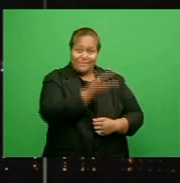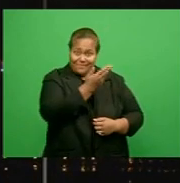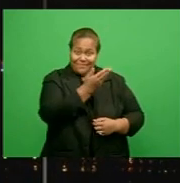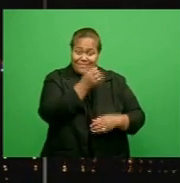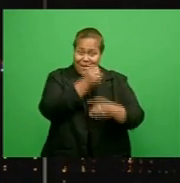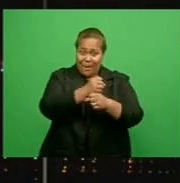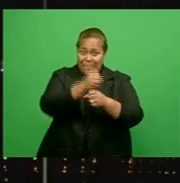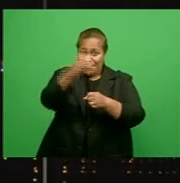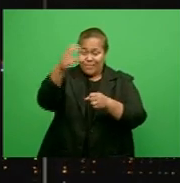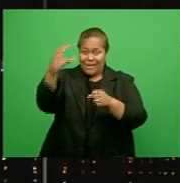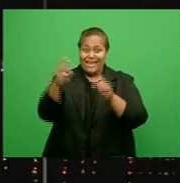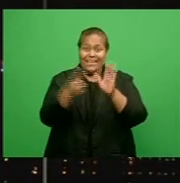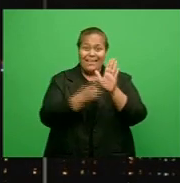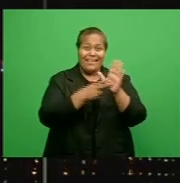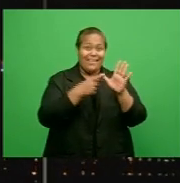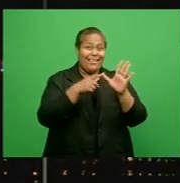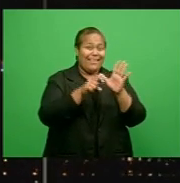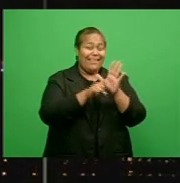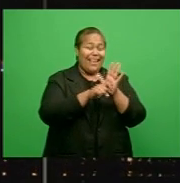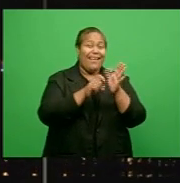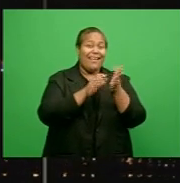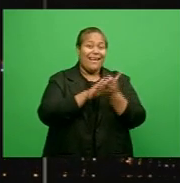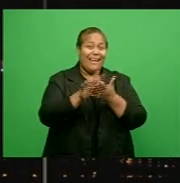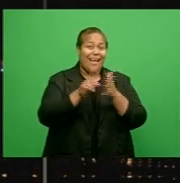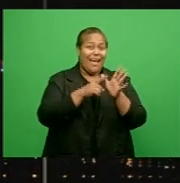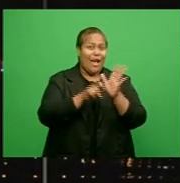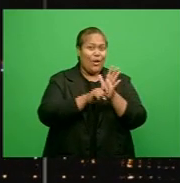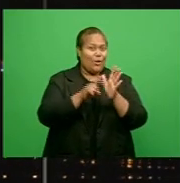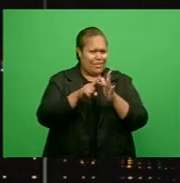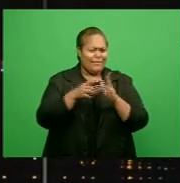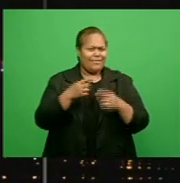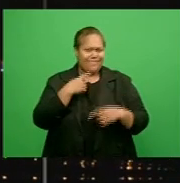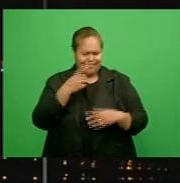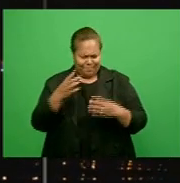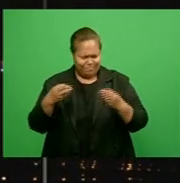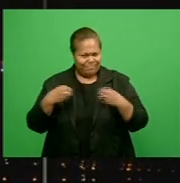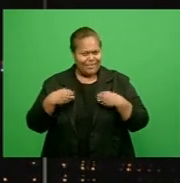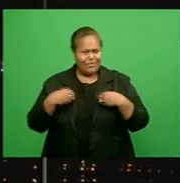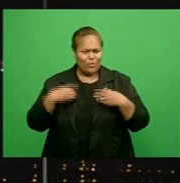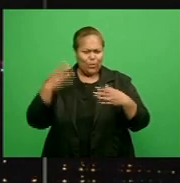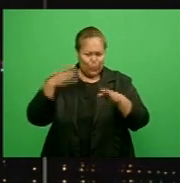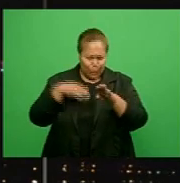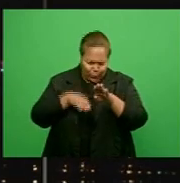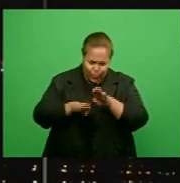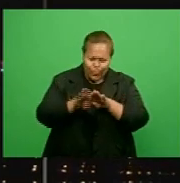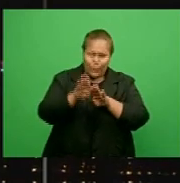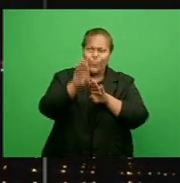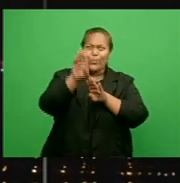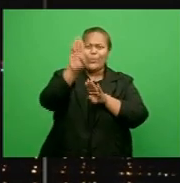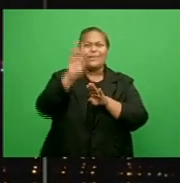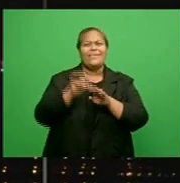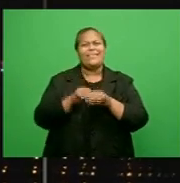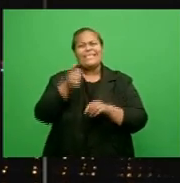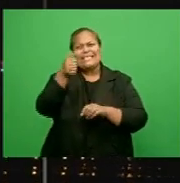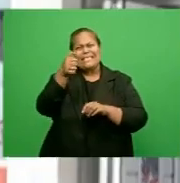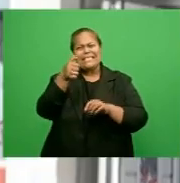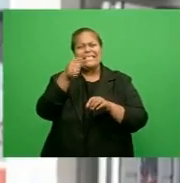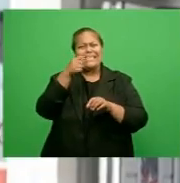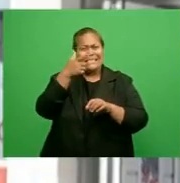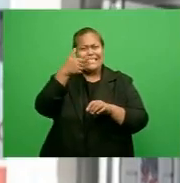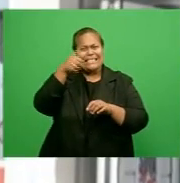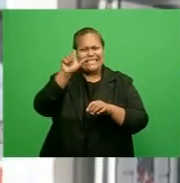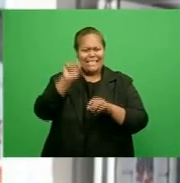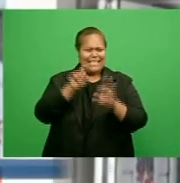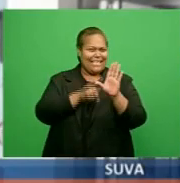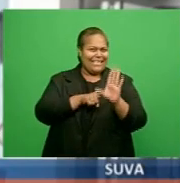General Manager Chetan Kumar says business has grown significantly over 6 decades. Ritika Pratap has more.